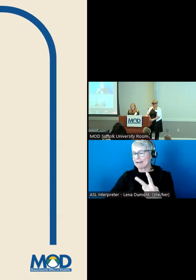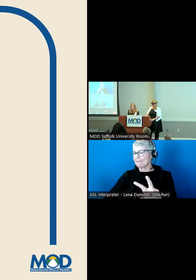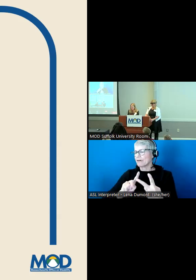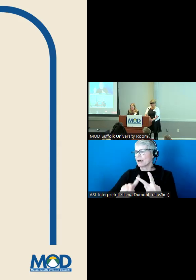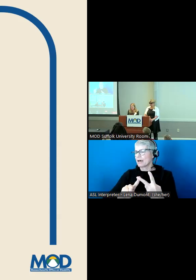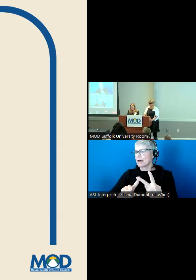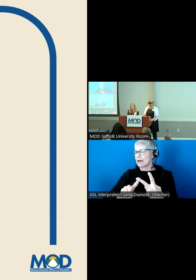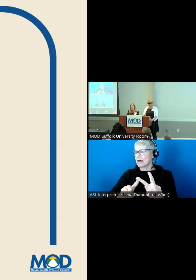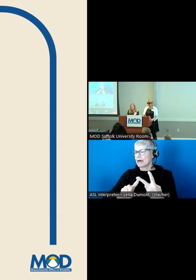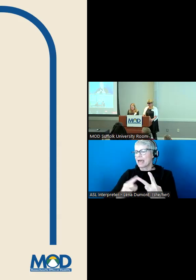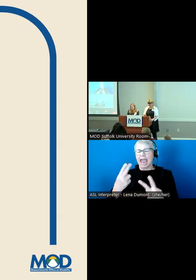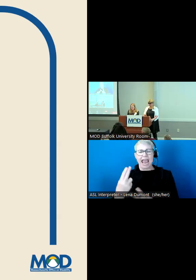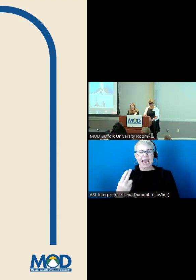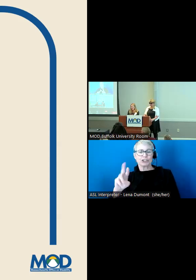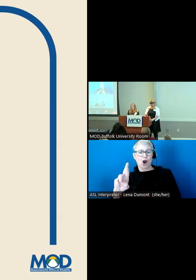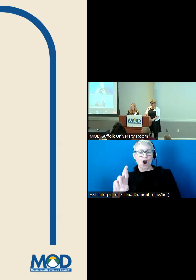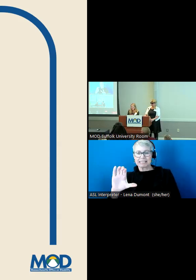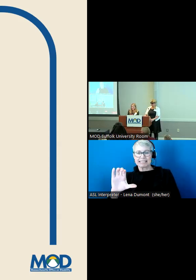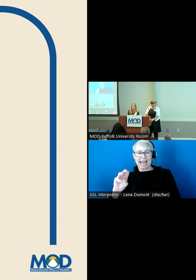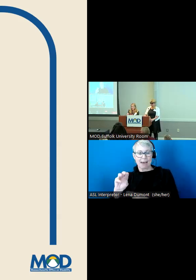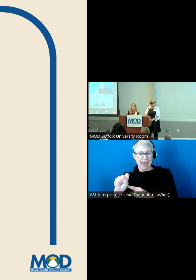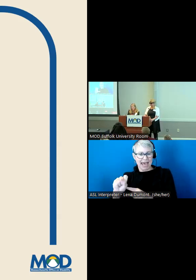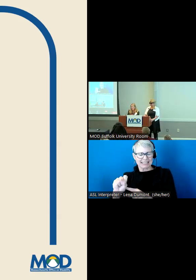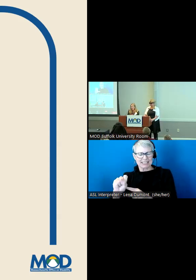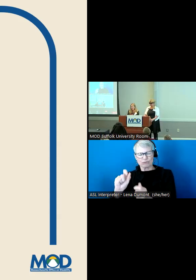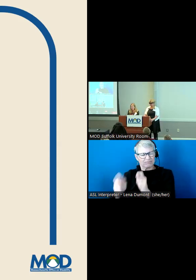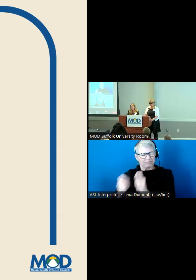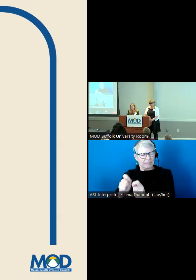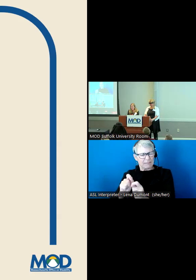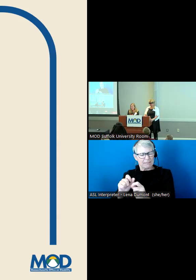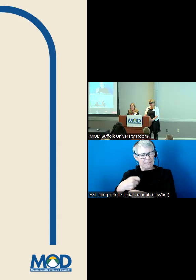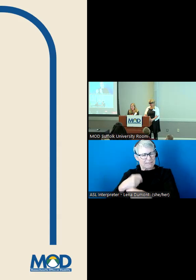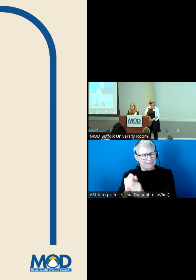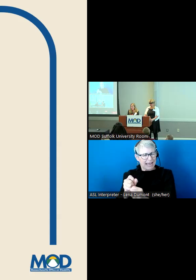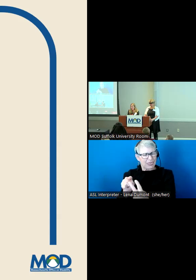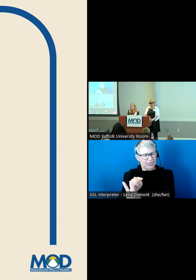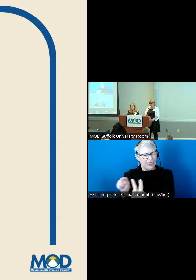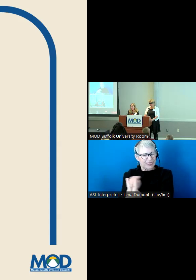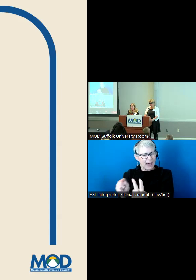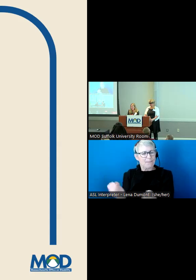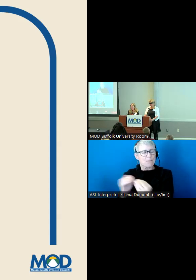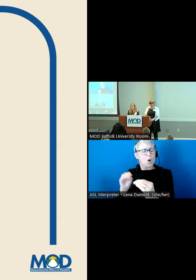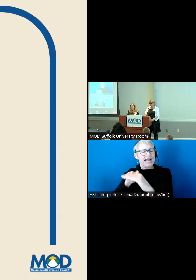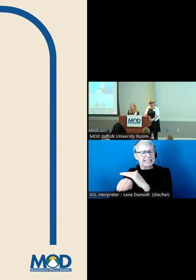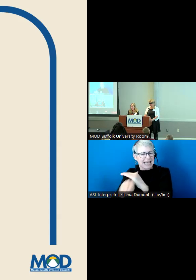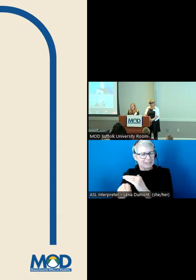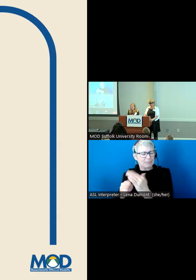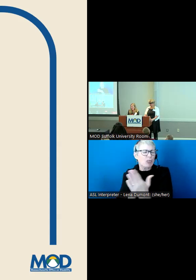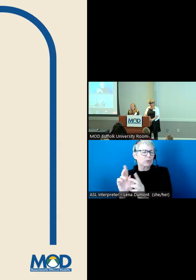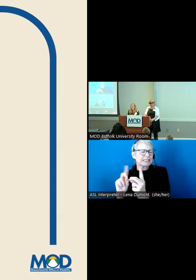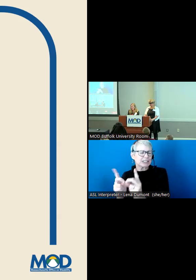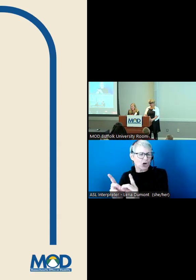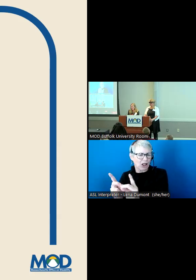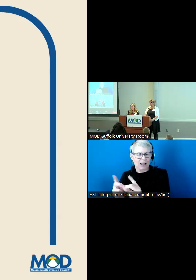disabilities. We're also kind of gearing up. I think folks saw that the Department of